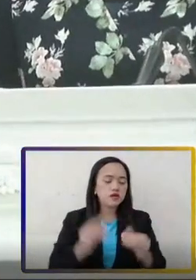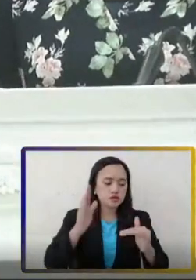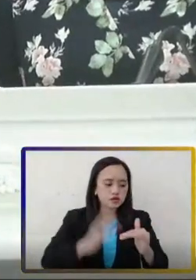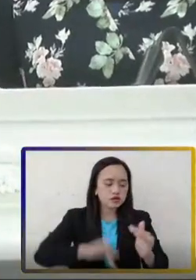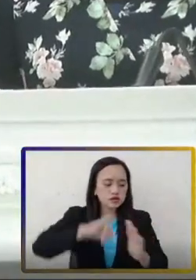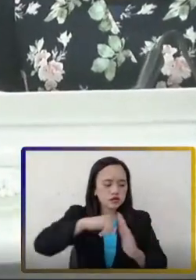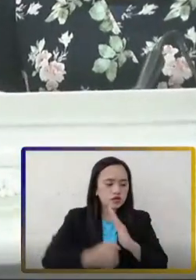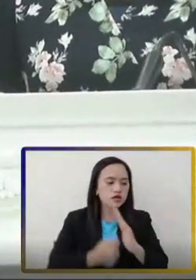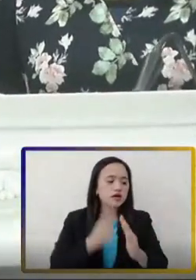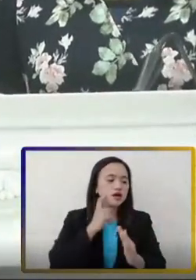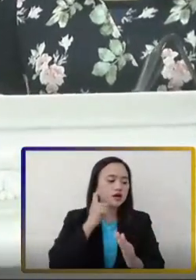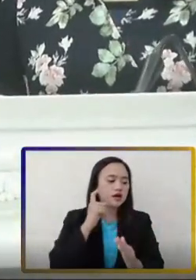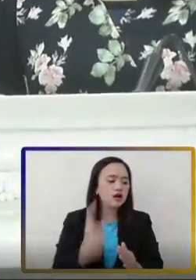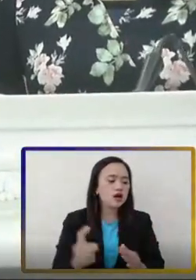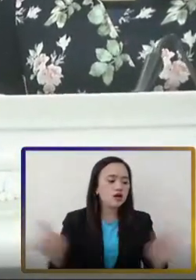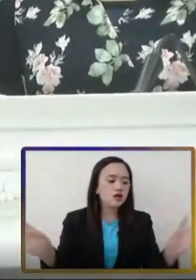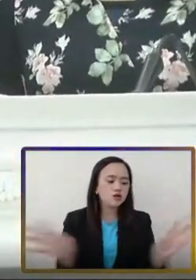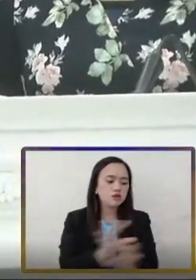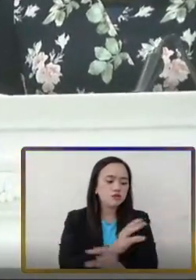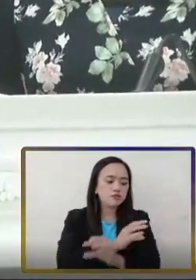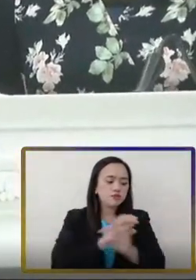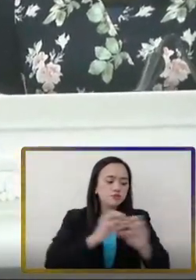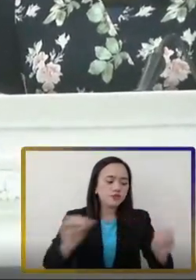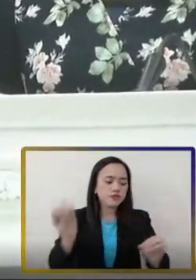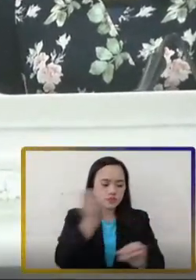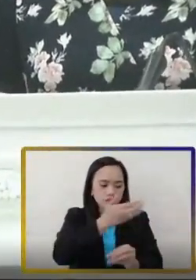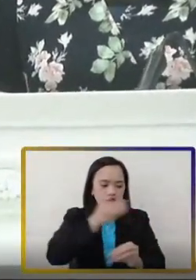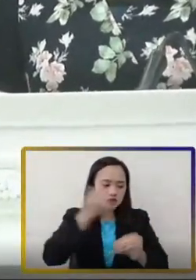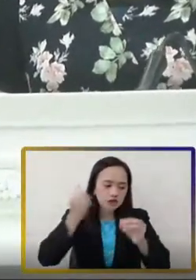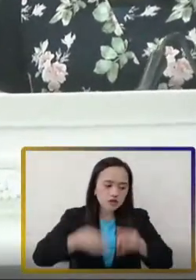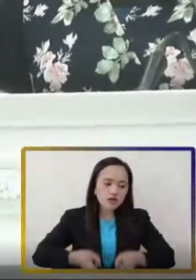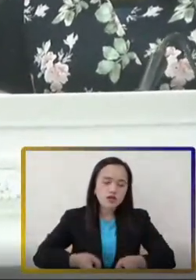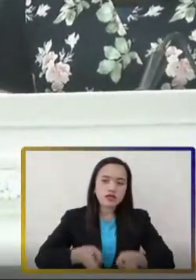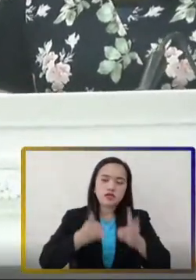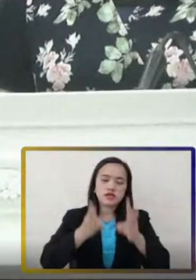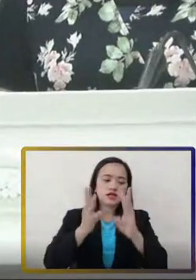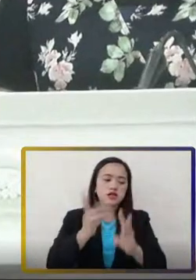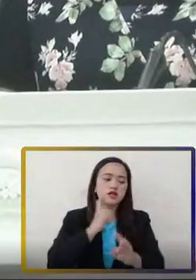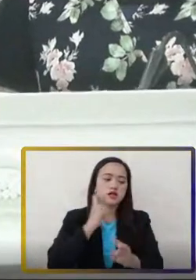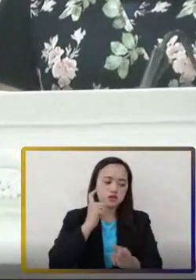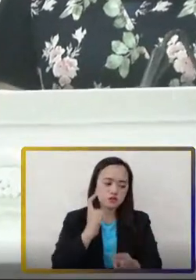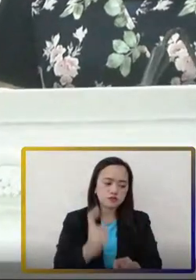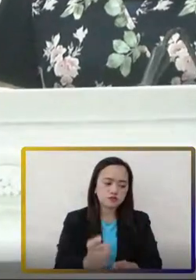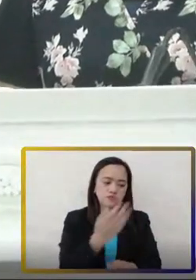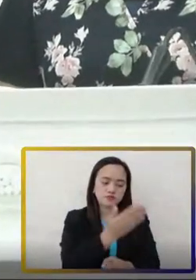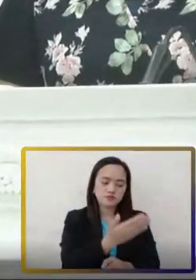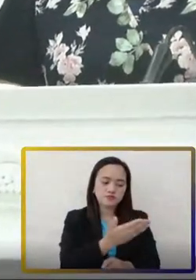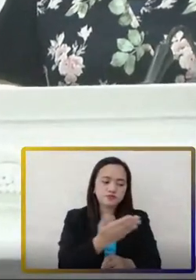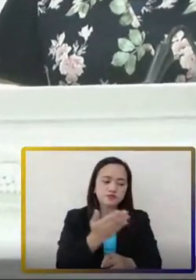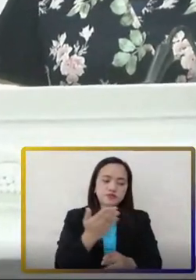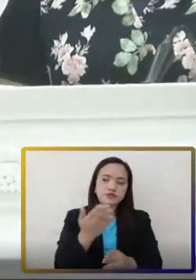karaniwang itanyag, ngunit wala nang mas dakilang